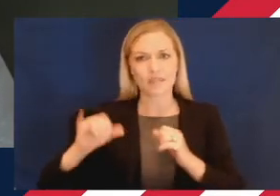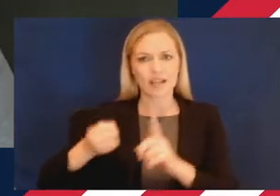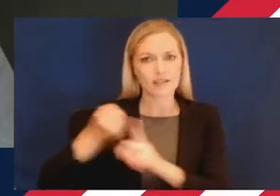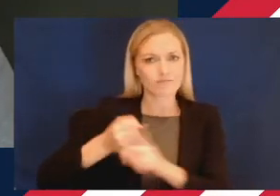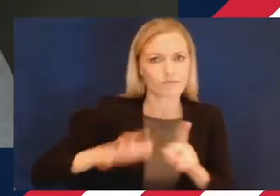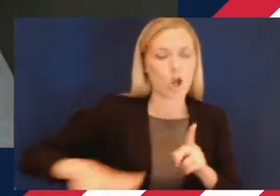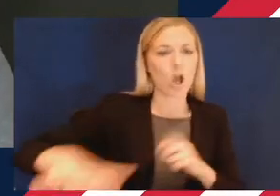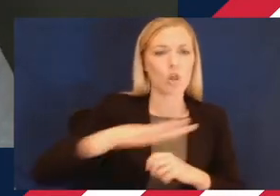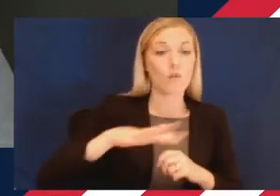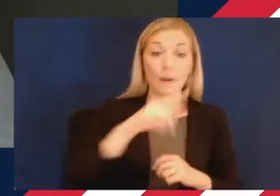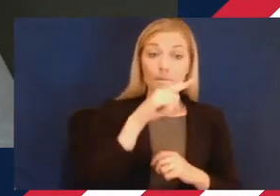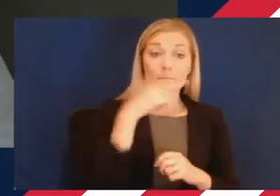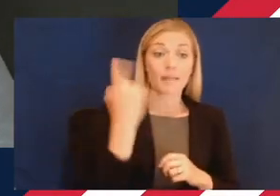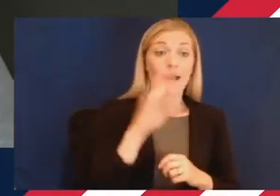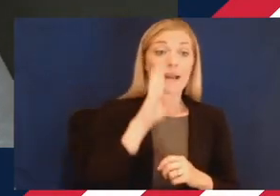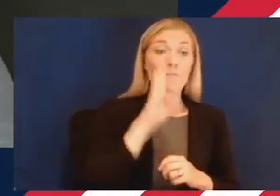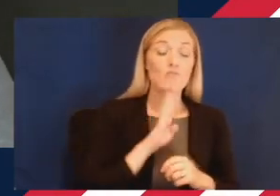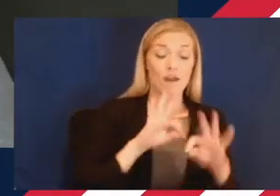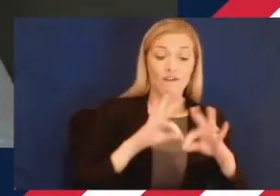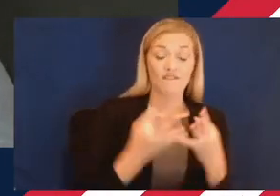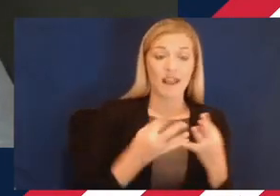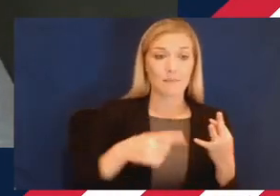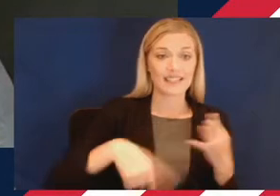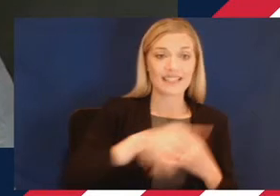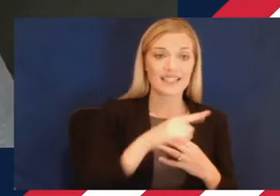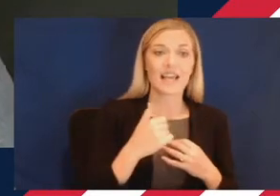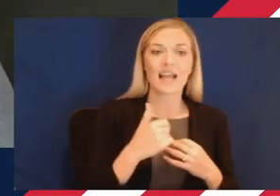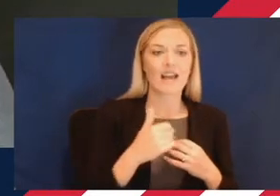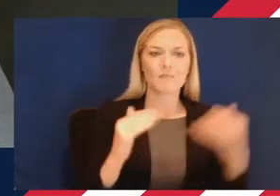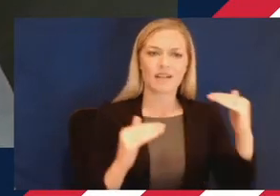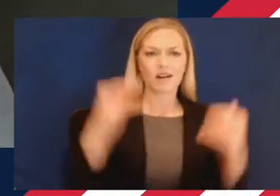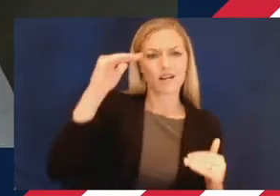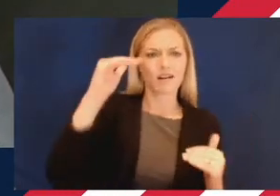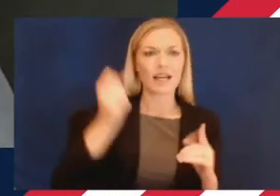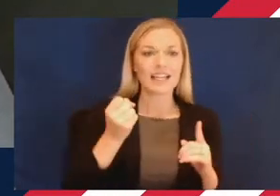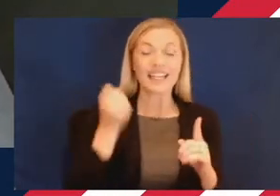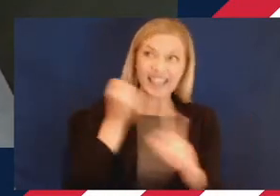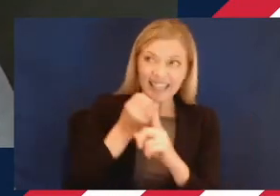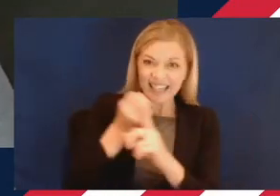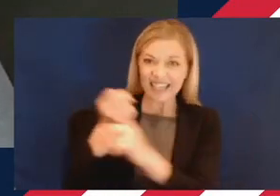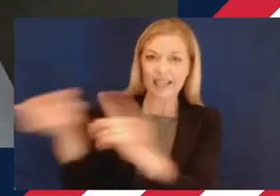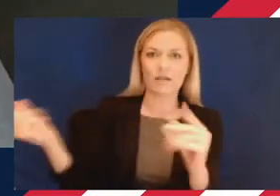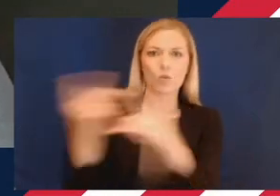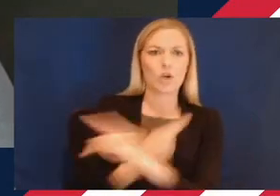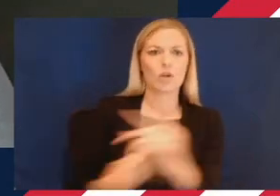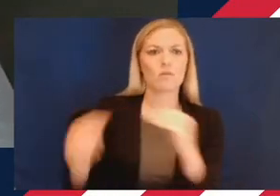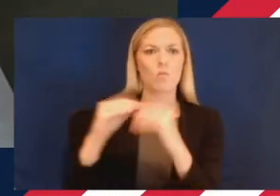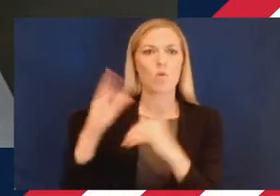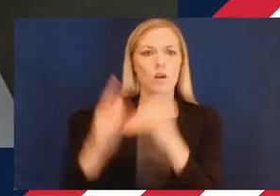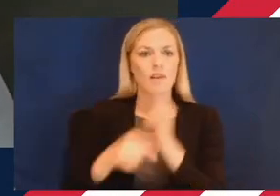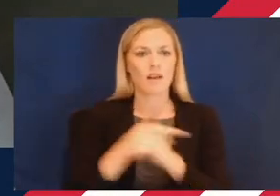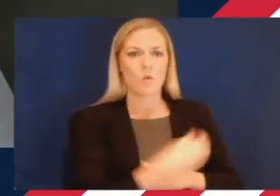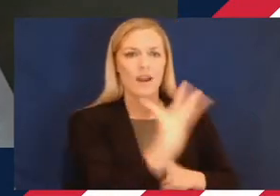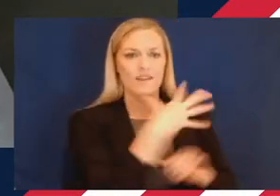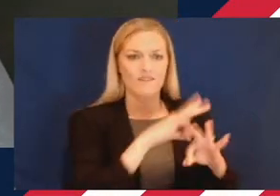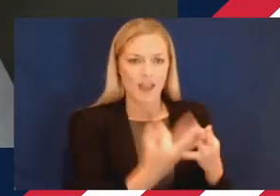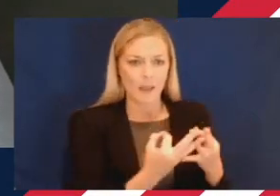of consistent access to quality healthcare, healthy food, and safe housing. We must make different choices for our